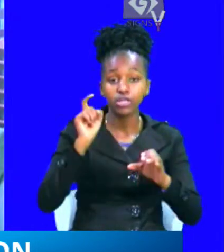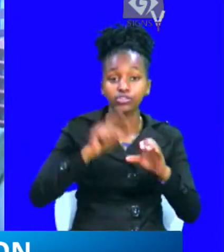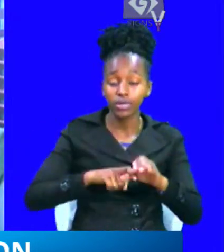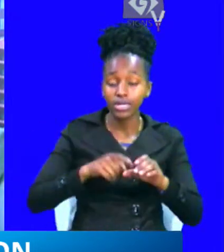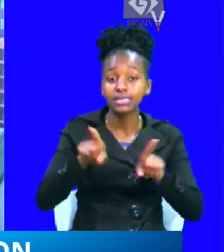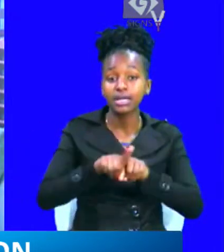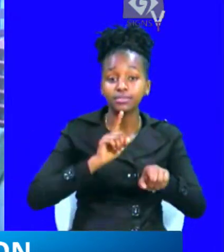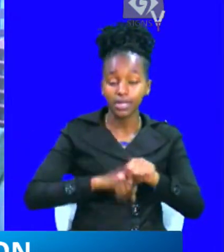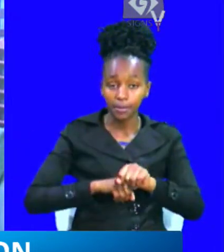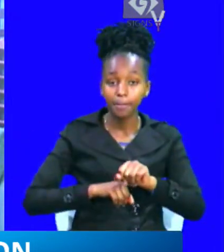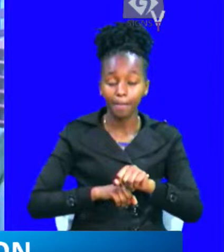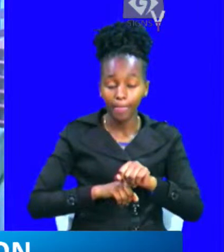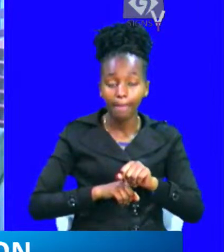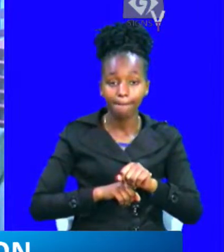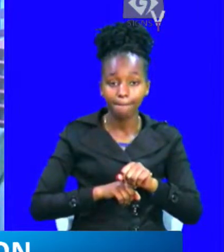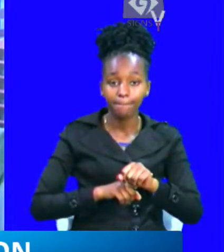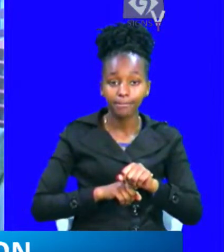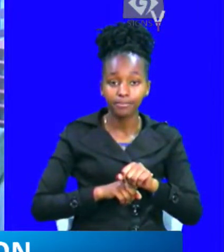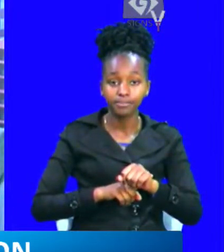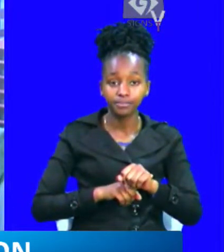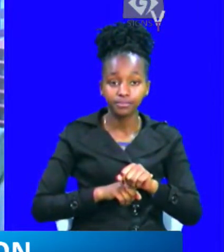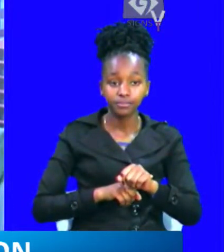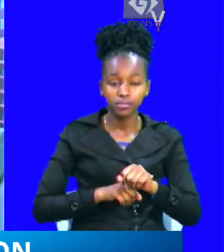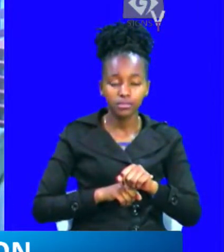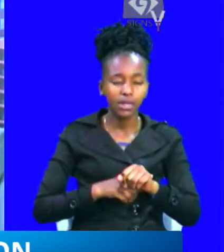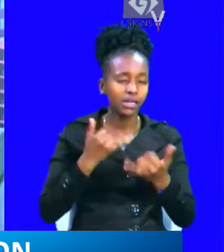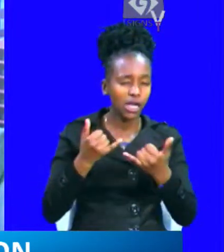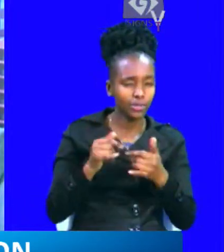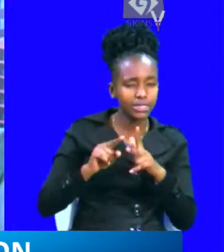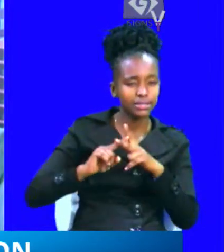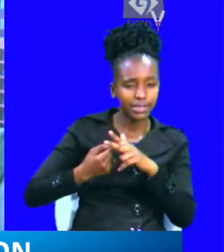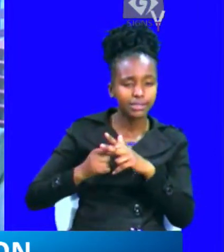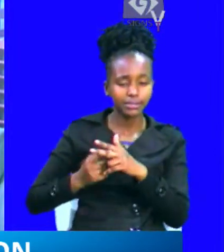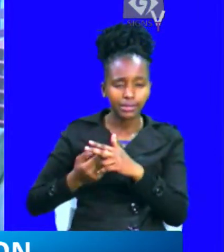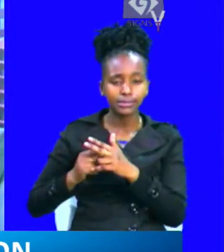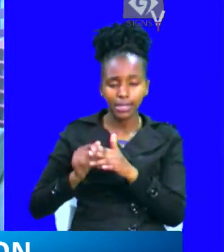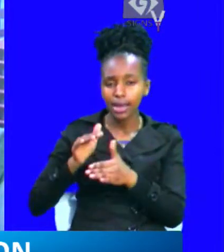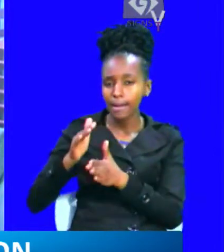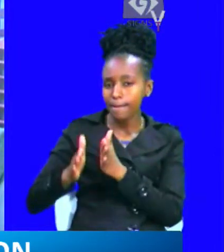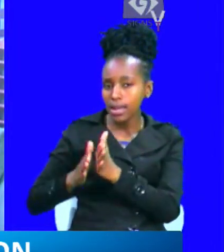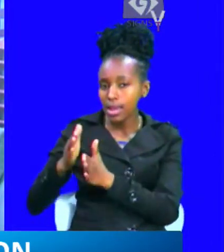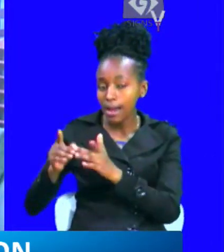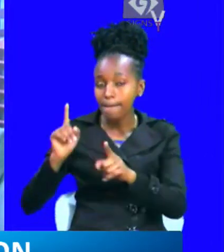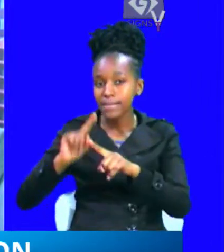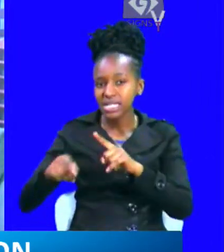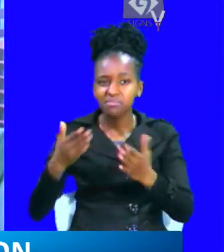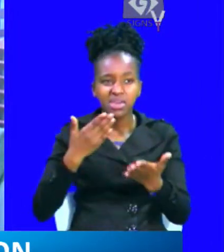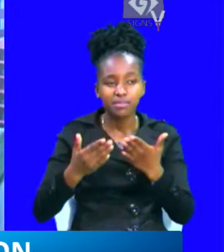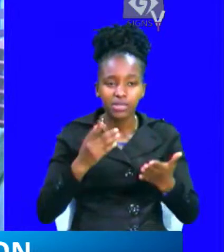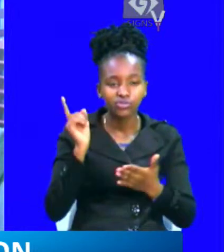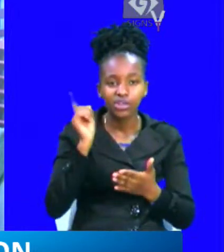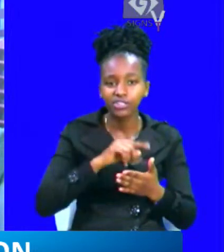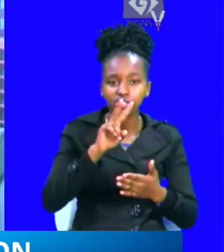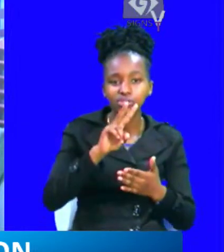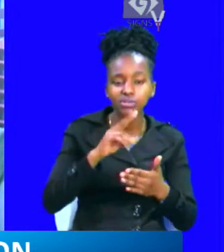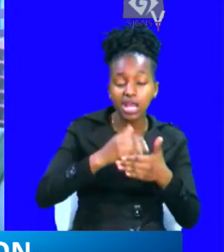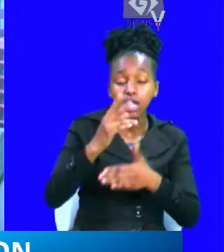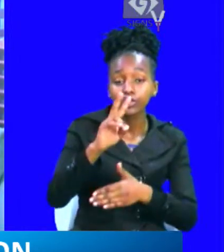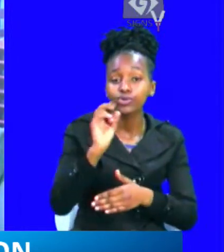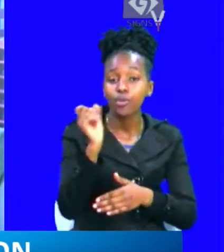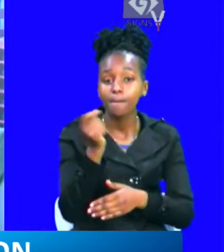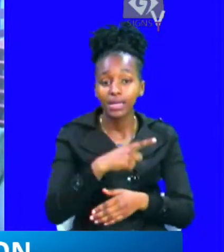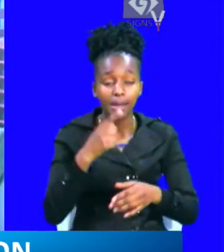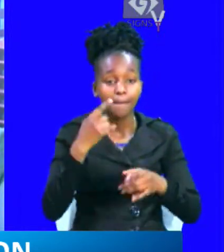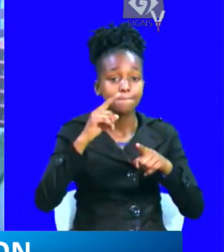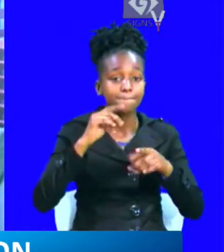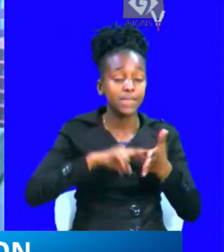And it's on the initial stage, but this is something that should be concluded probably within the next 2 months. Yes. So before